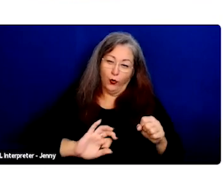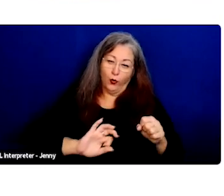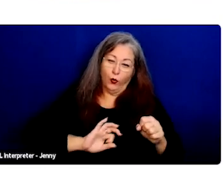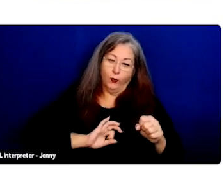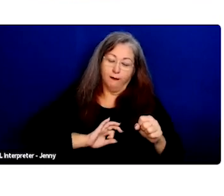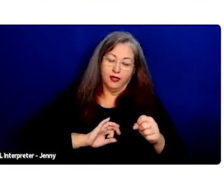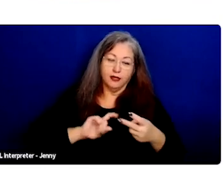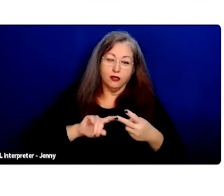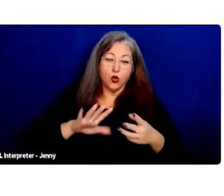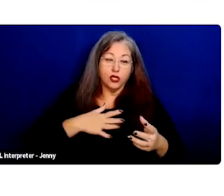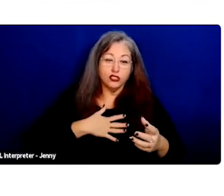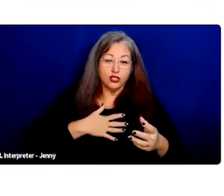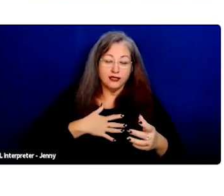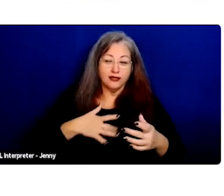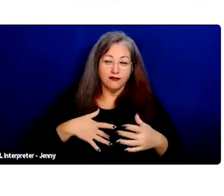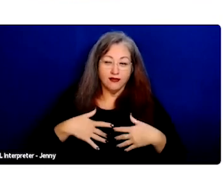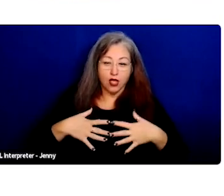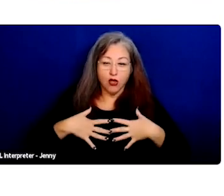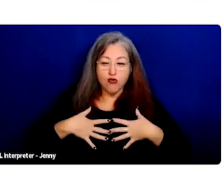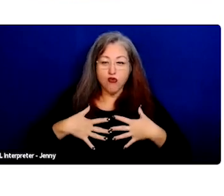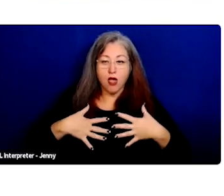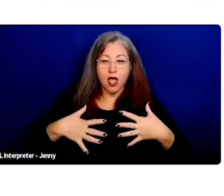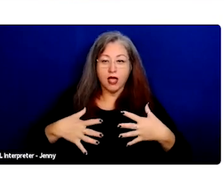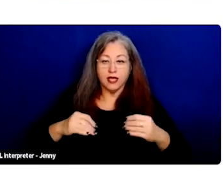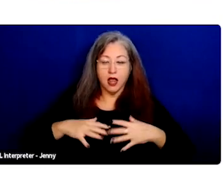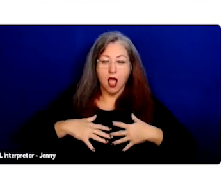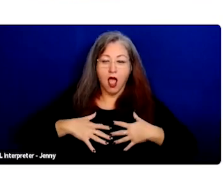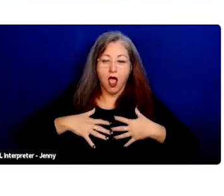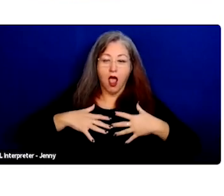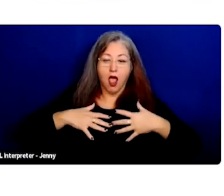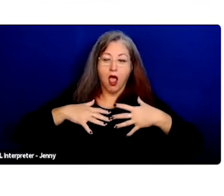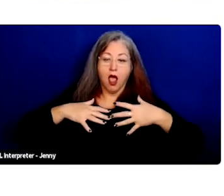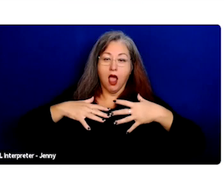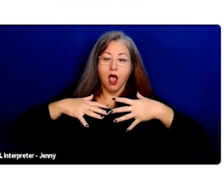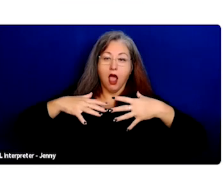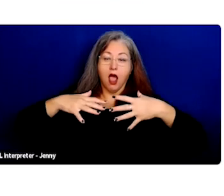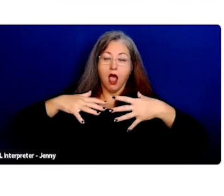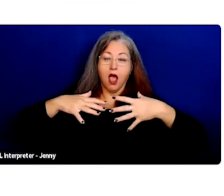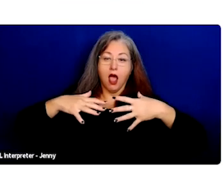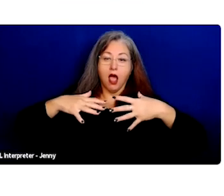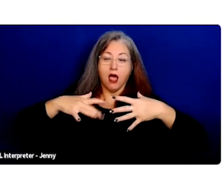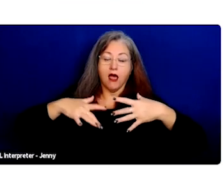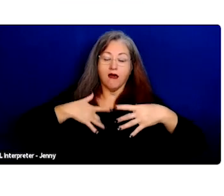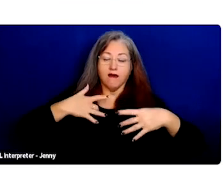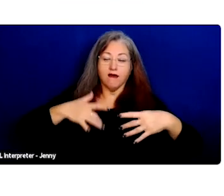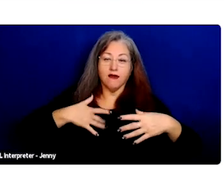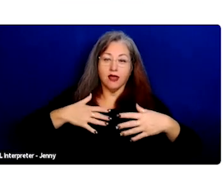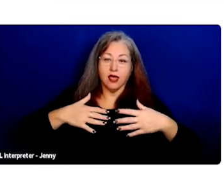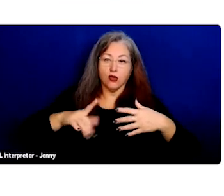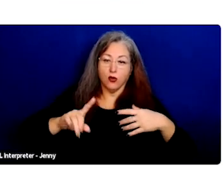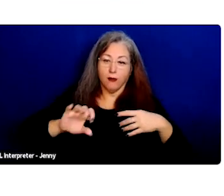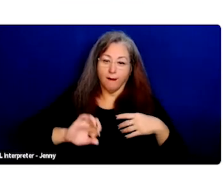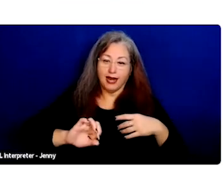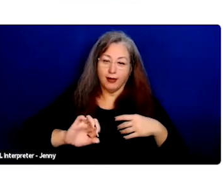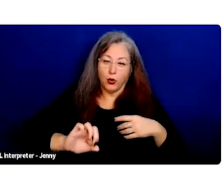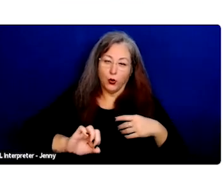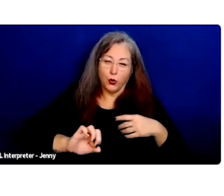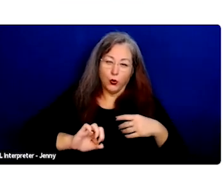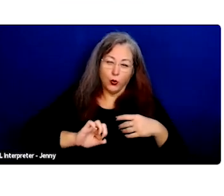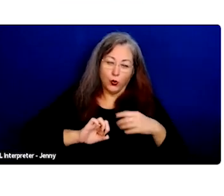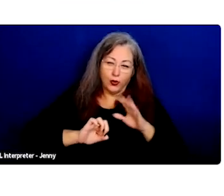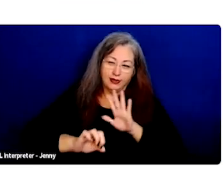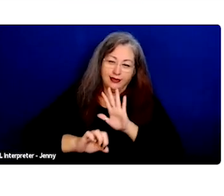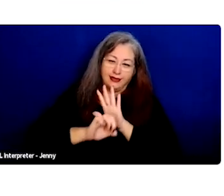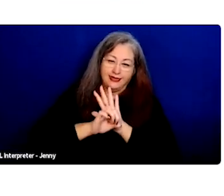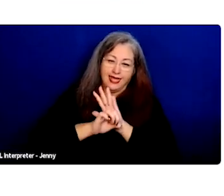Feel your chest rise and elevate high. And then feel your belly button go all the way to